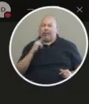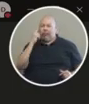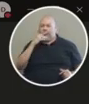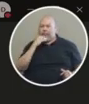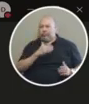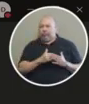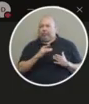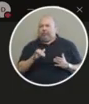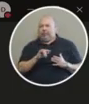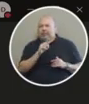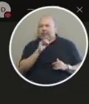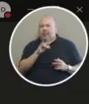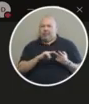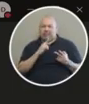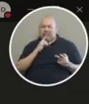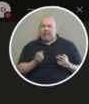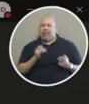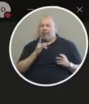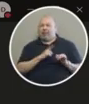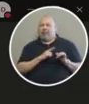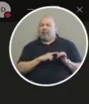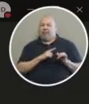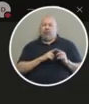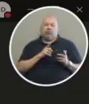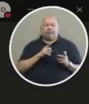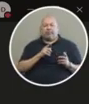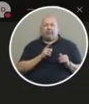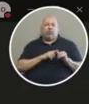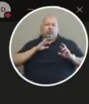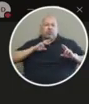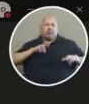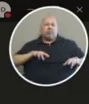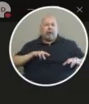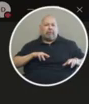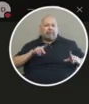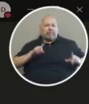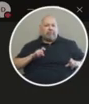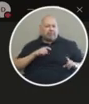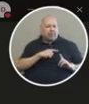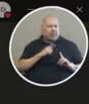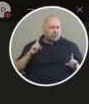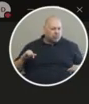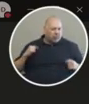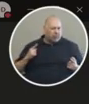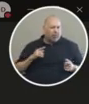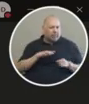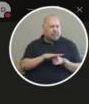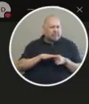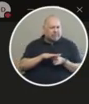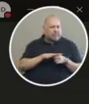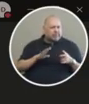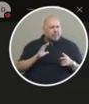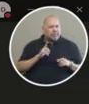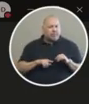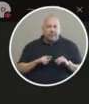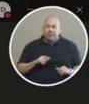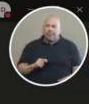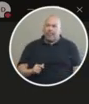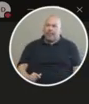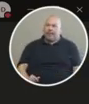for Mario, for Tommy. So how many first responders have tested positive so far?